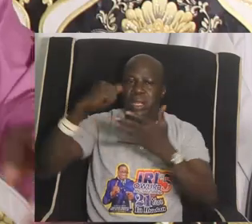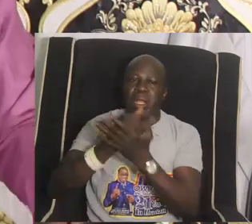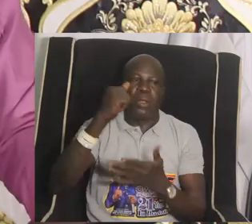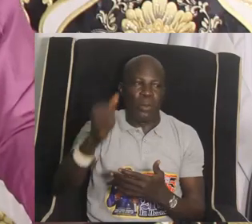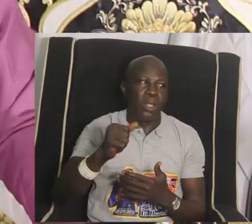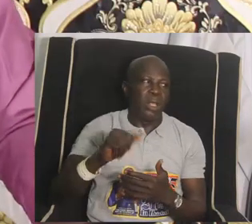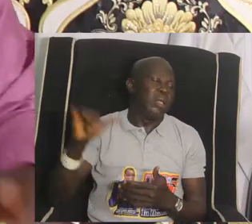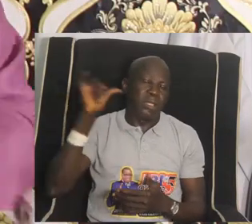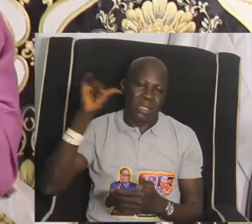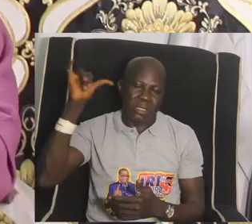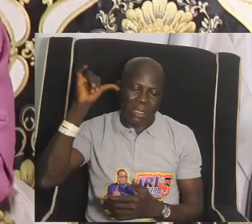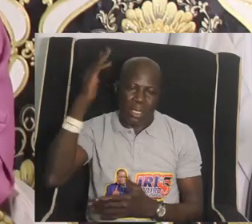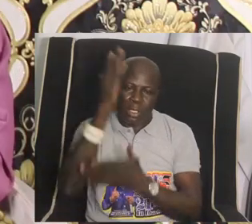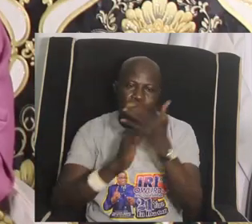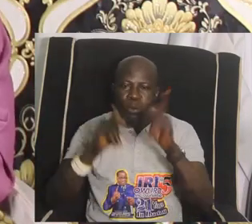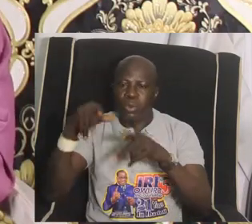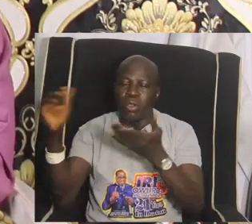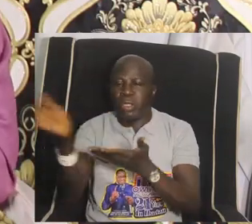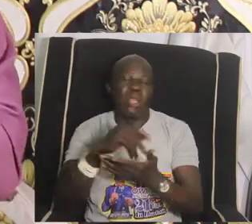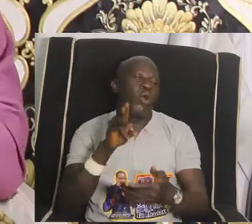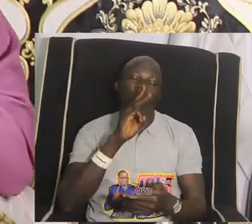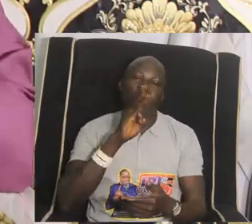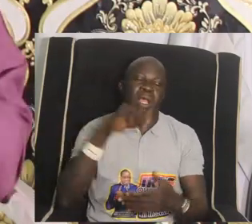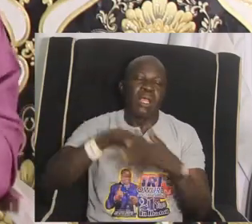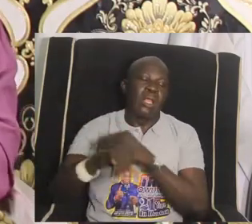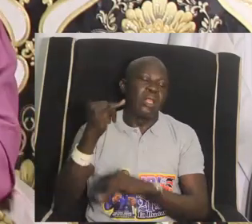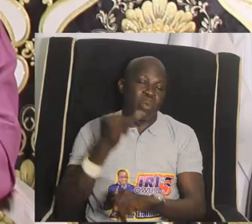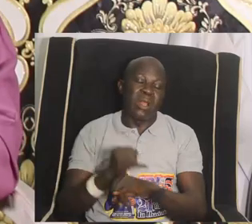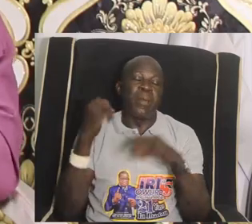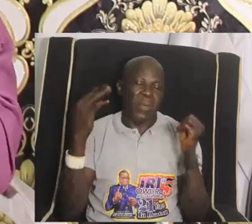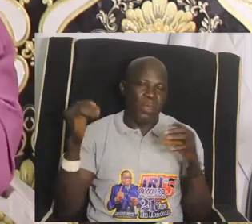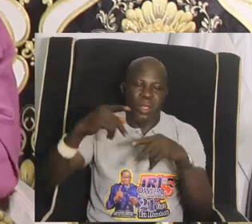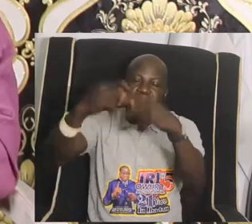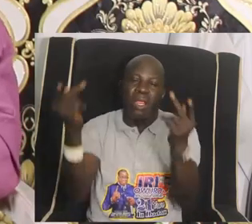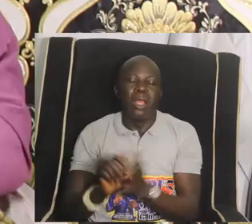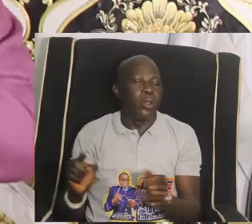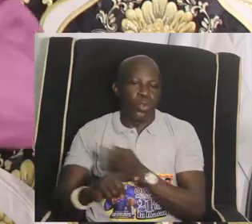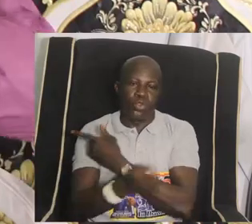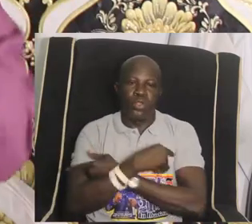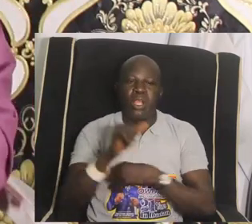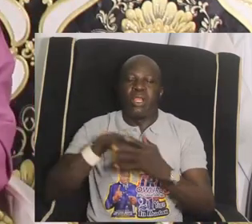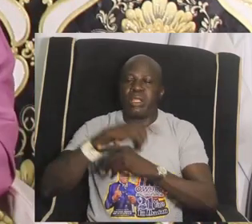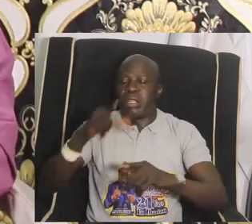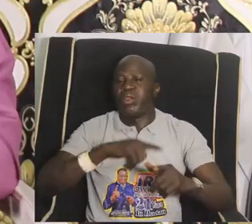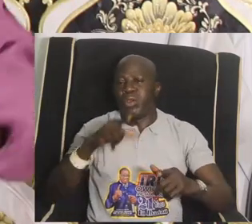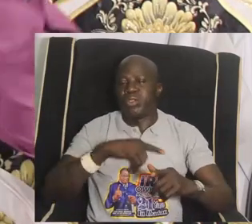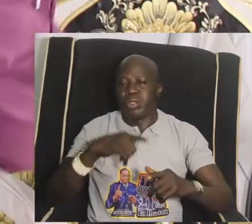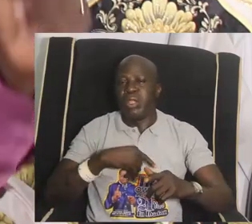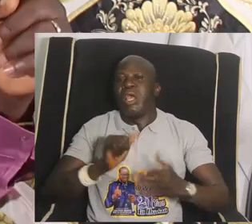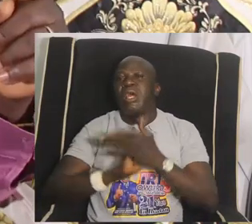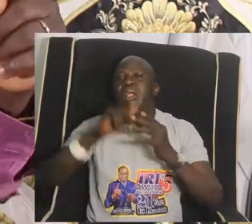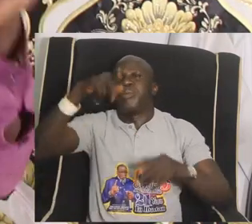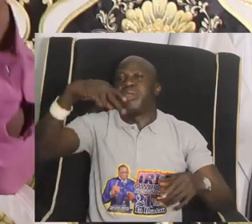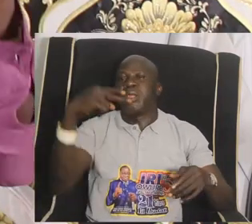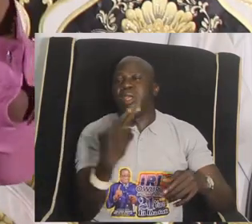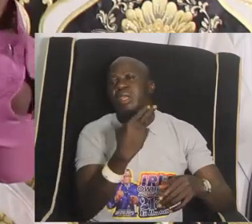name, my Lord. Yesterday, some people have collected their water in Ibadan. But today, in Lagos, and in Port